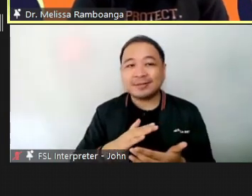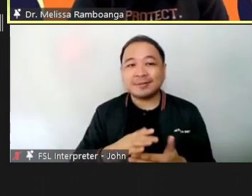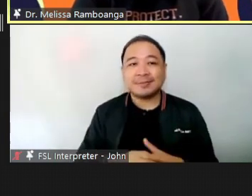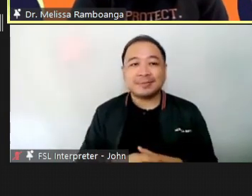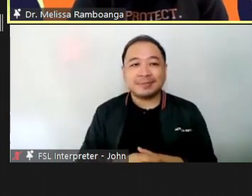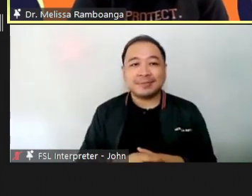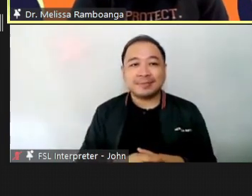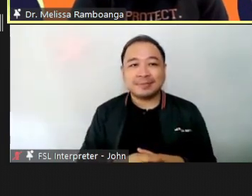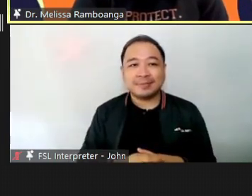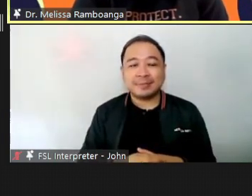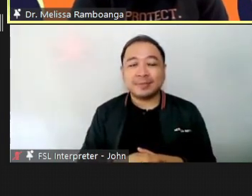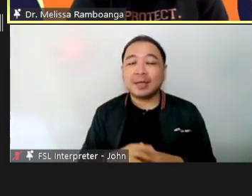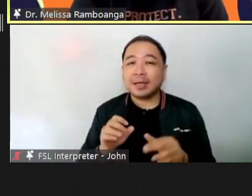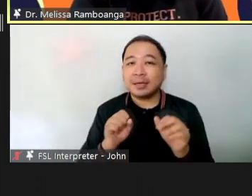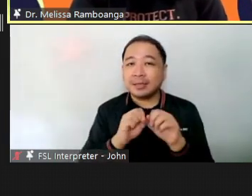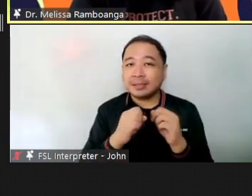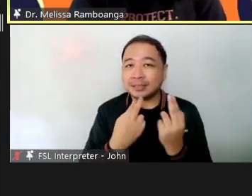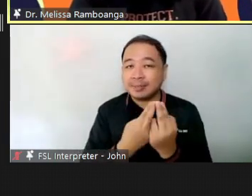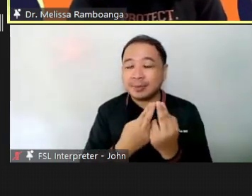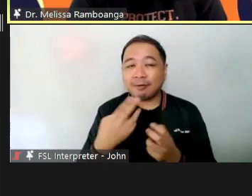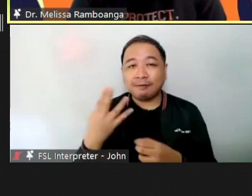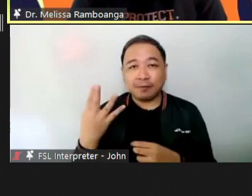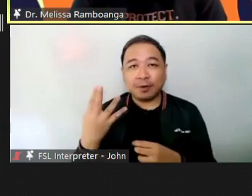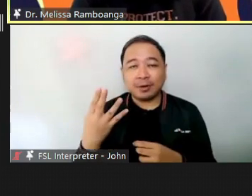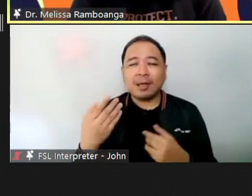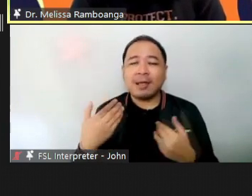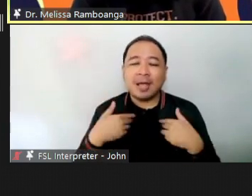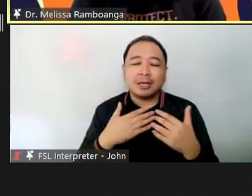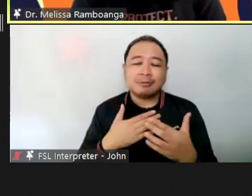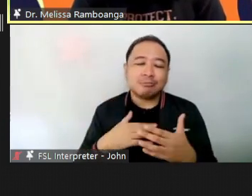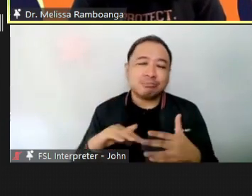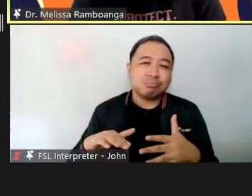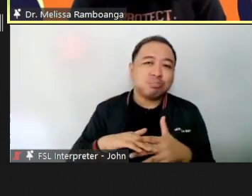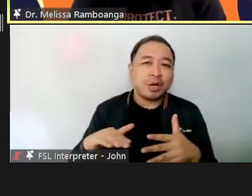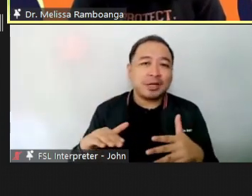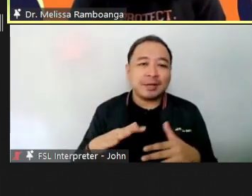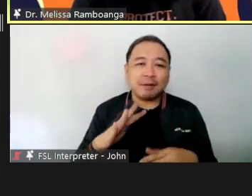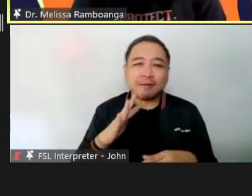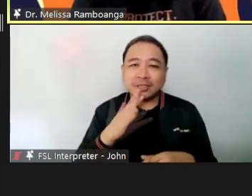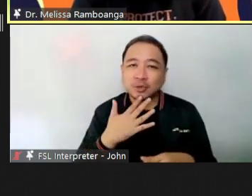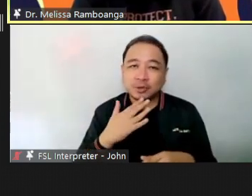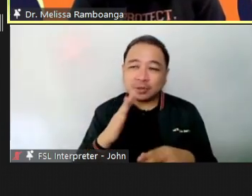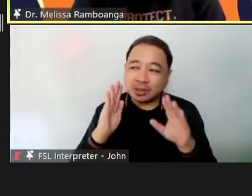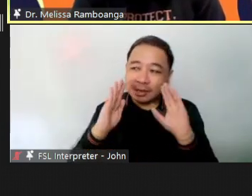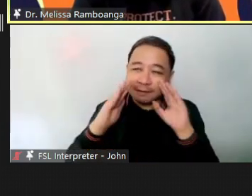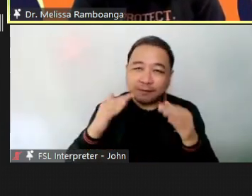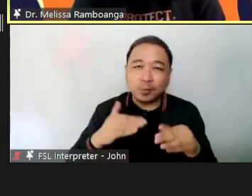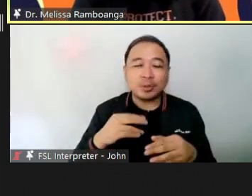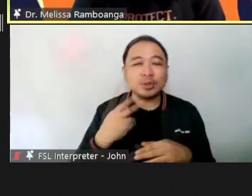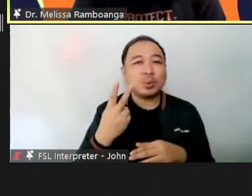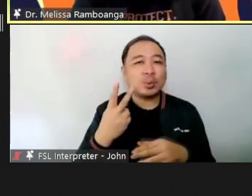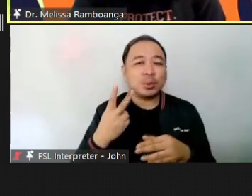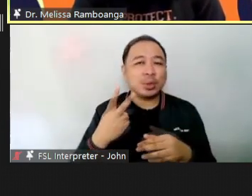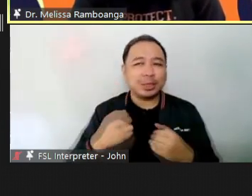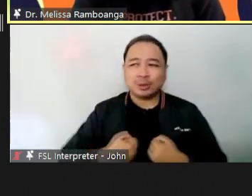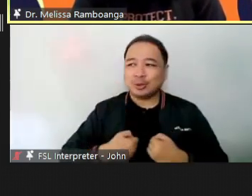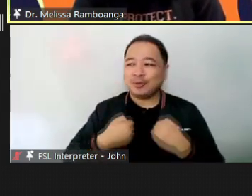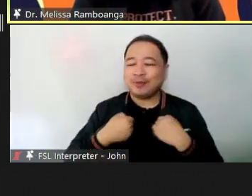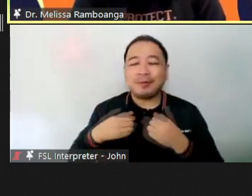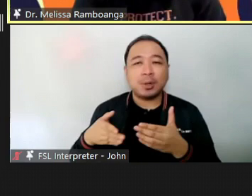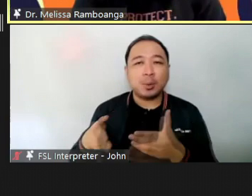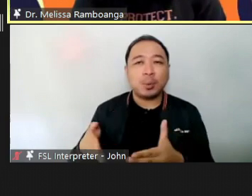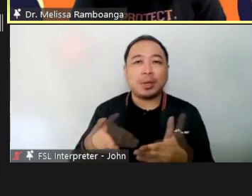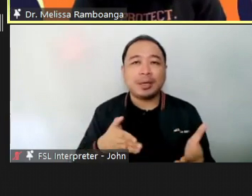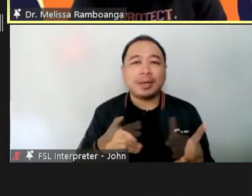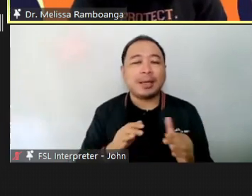And webinar 4, we took a break from the serious stuff and focused on 2 coping strategies in dealing with